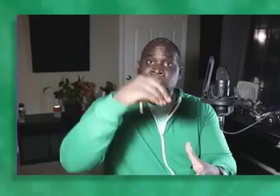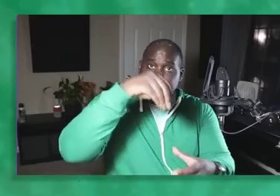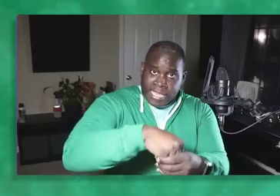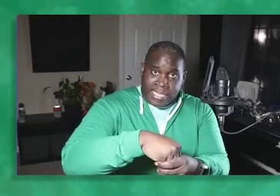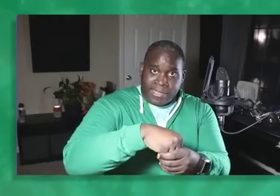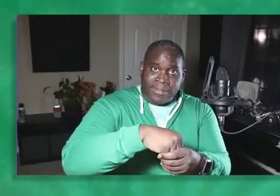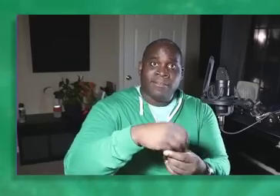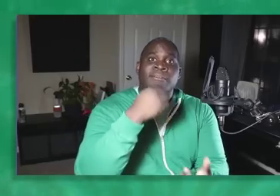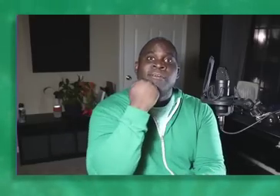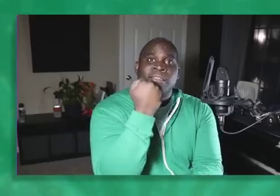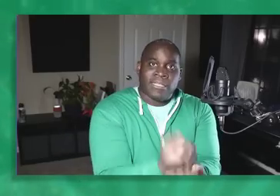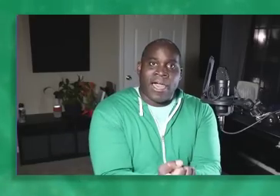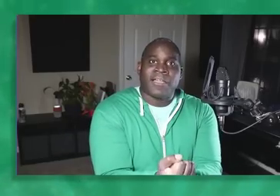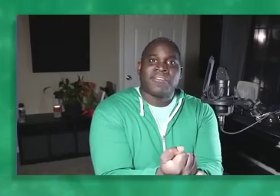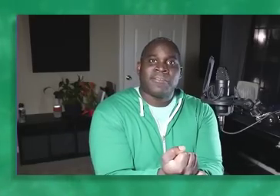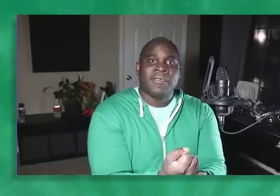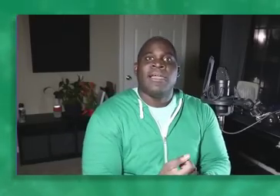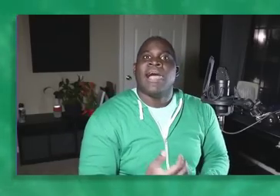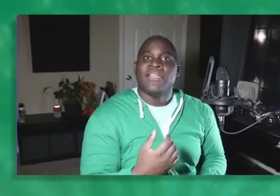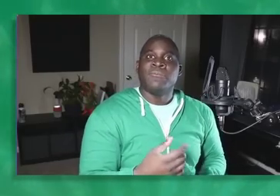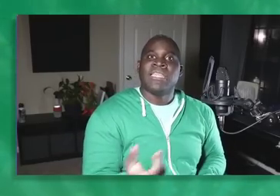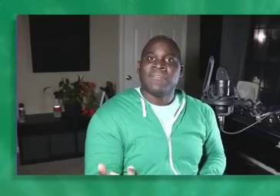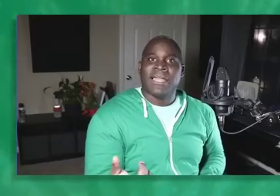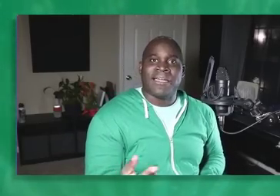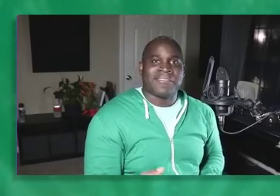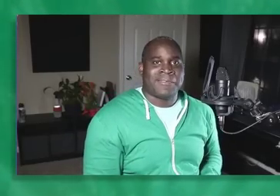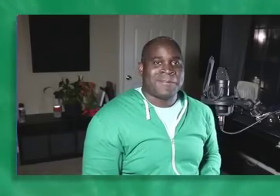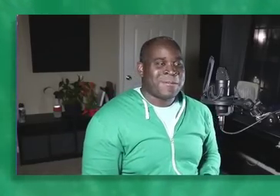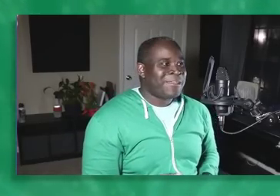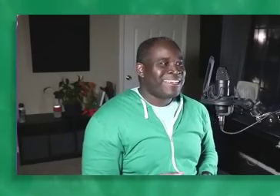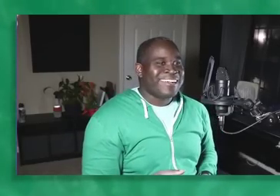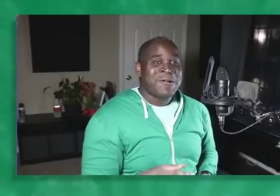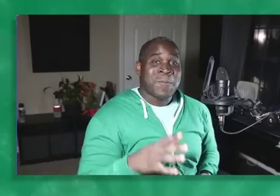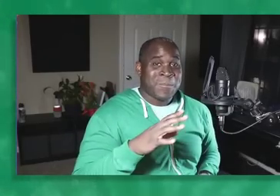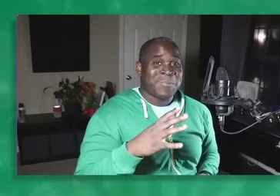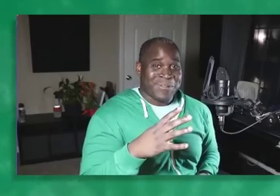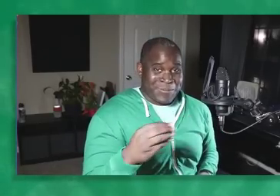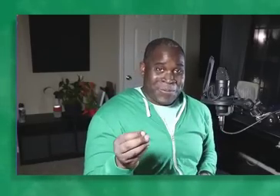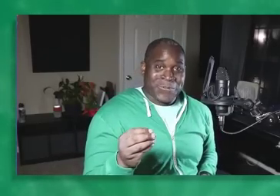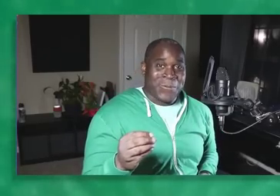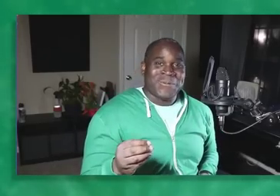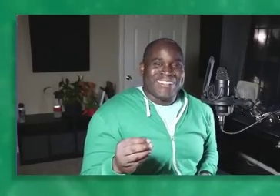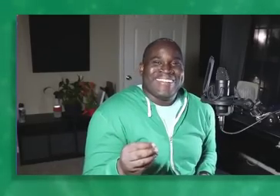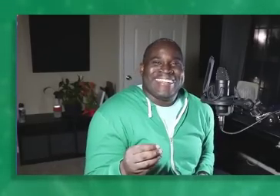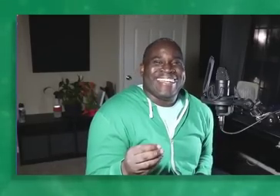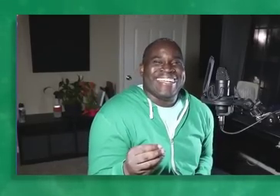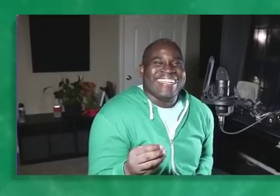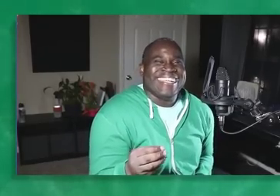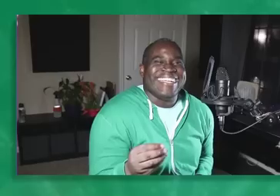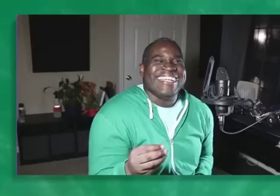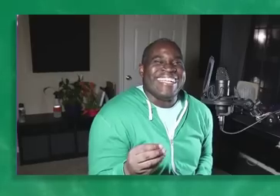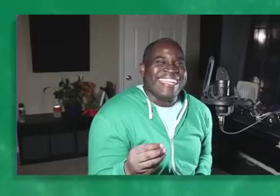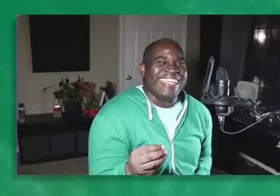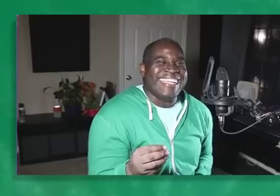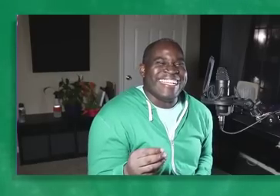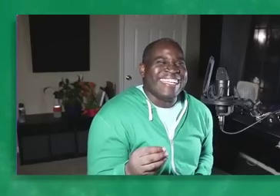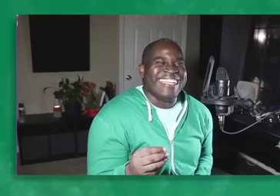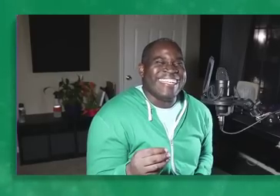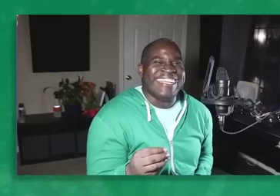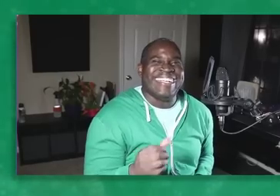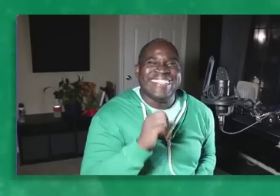believe in locks. I don't believe in locks. Also.